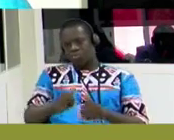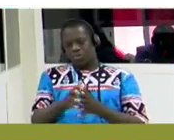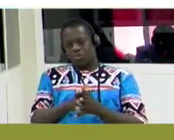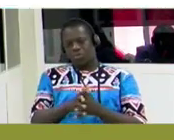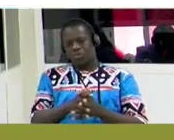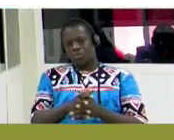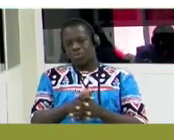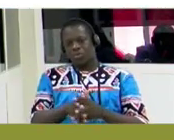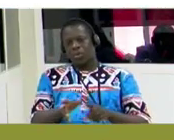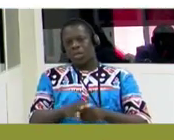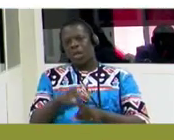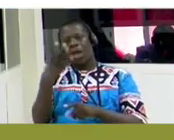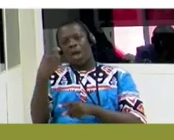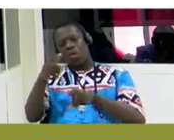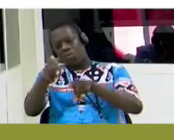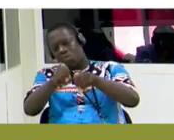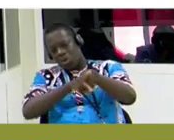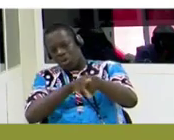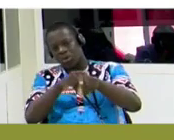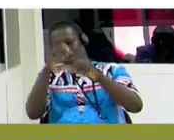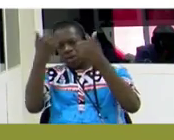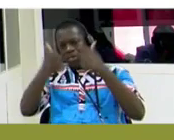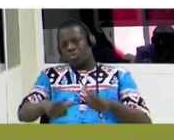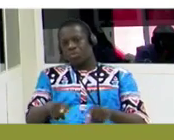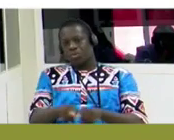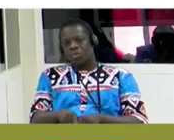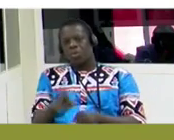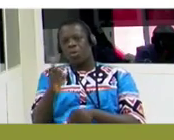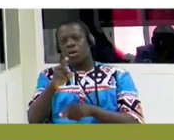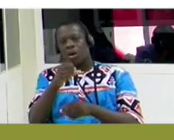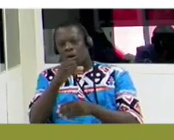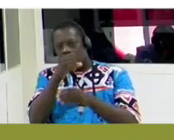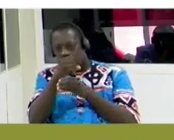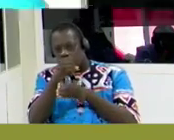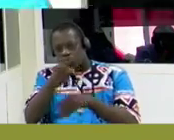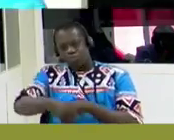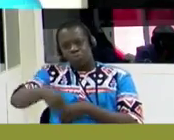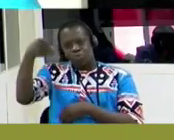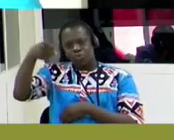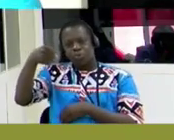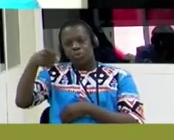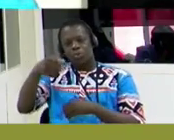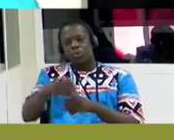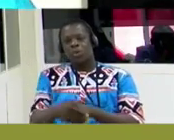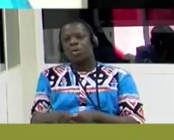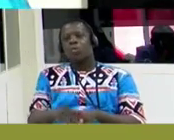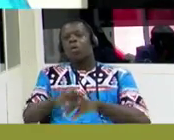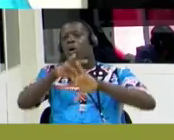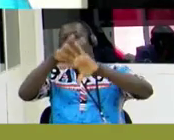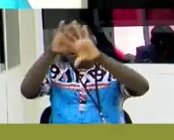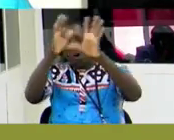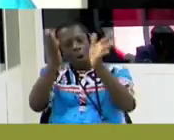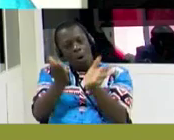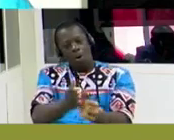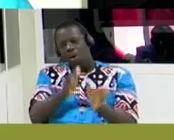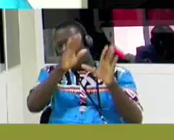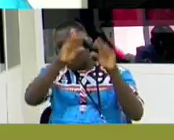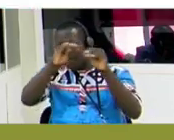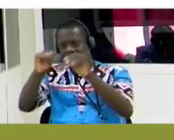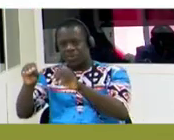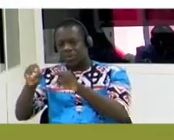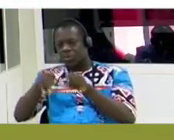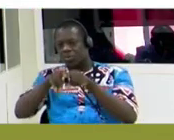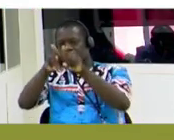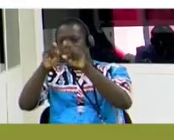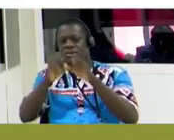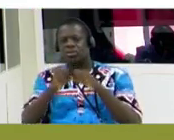How long did it take place? For the nylon bag to be put in his head? Or no, the entire session with Sana Sabali? The entire session